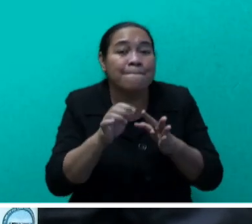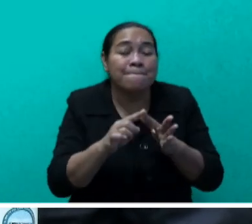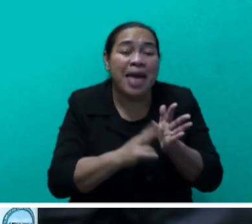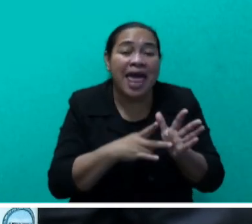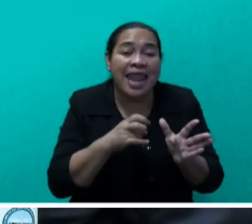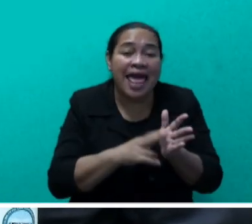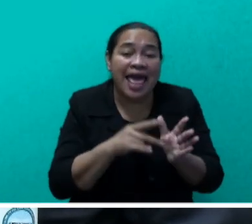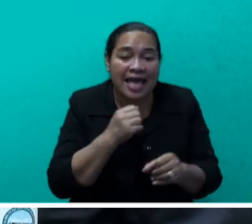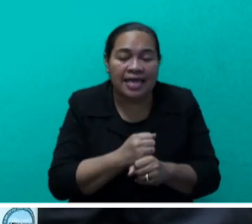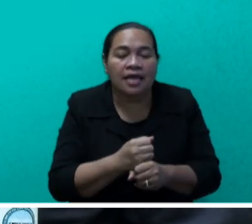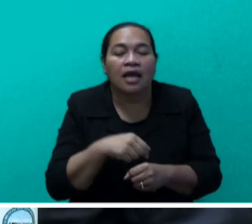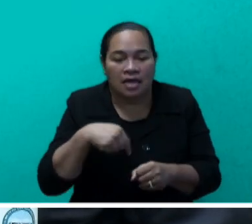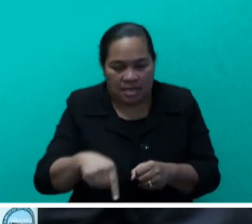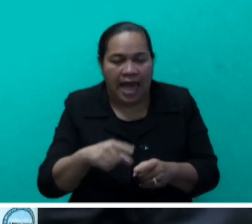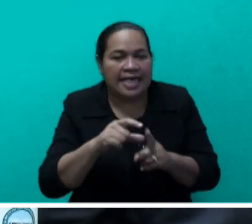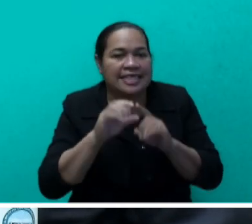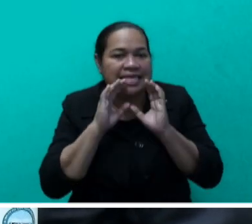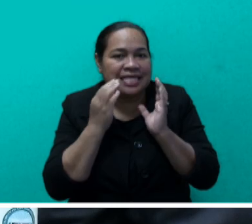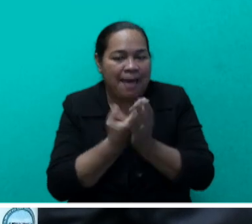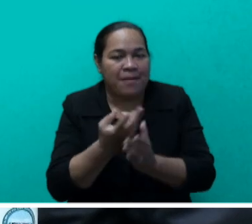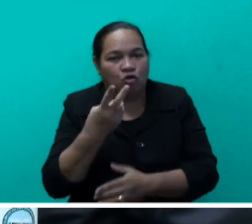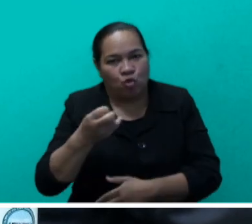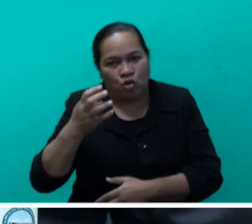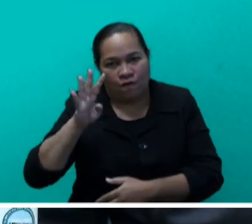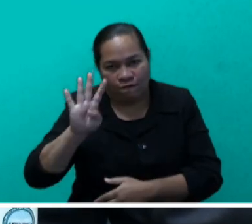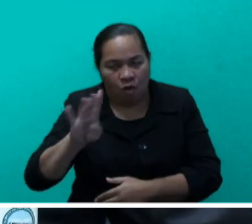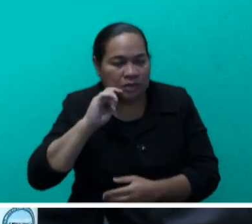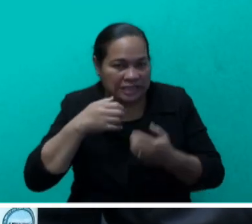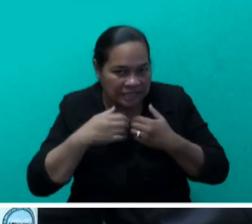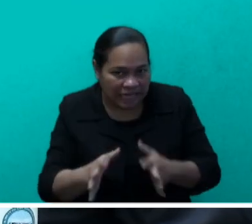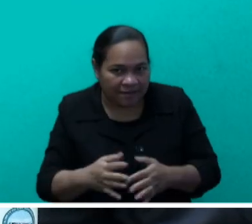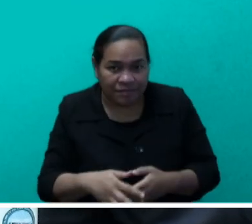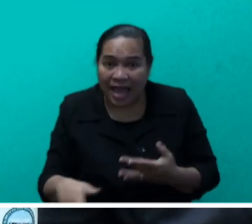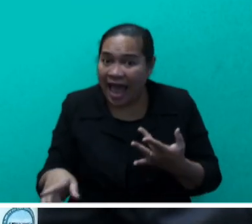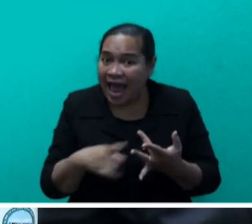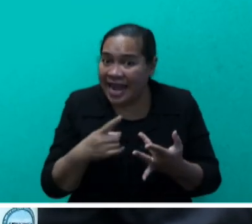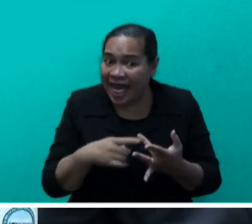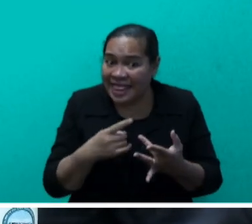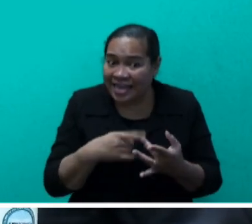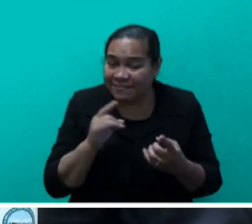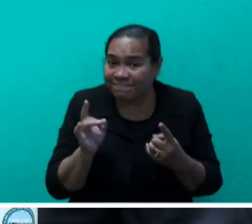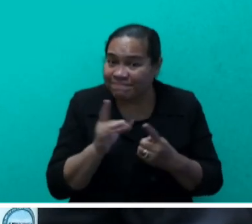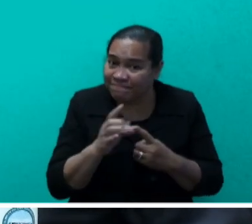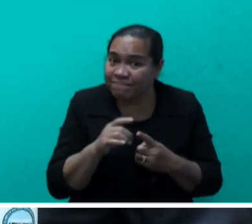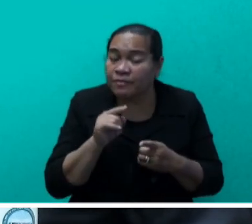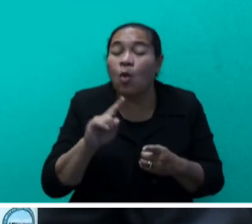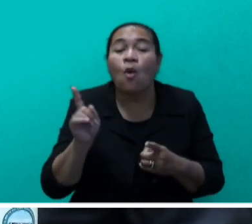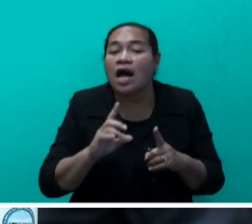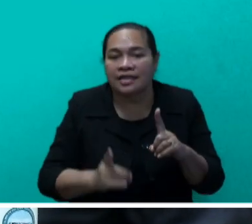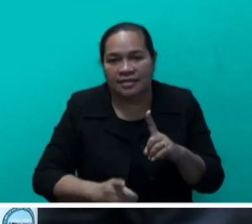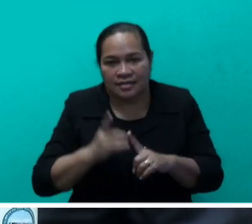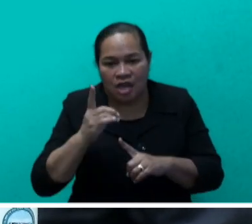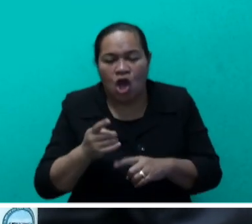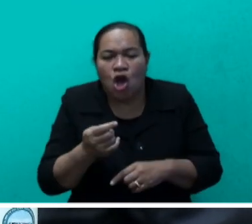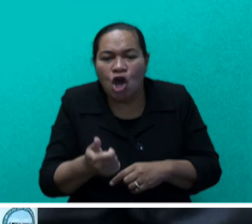December 2024. Mr. Speaker, sir, another significant effort made by the Council is the development of early